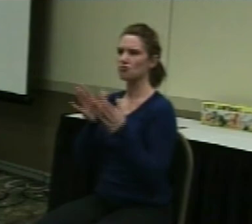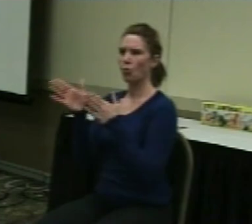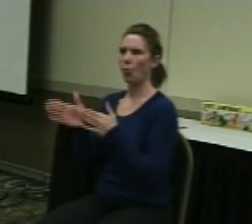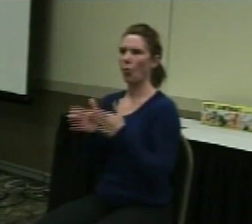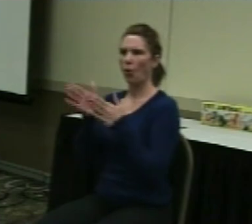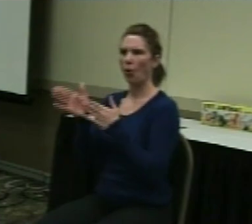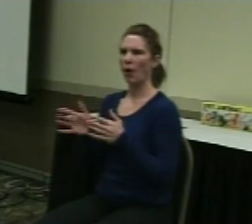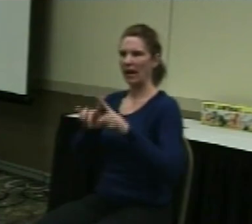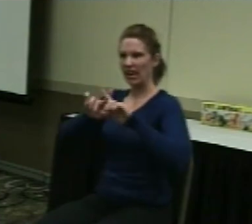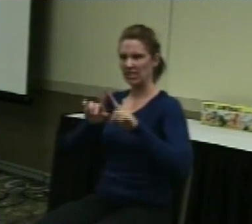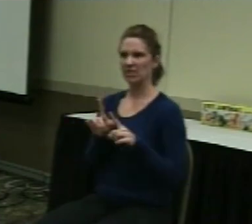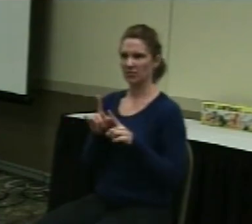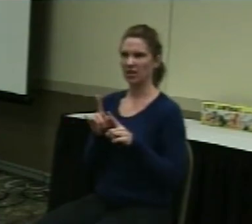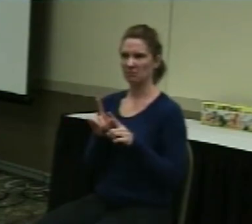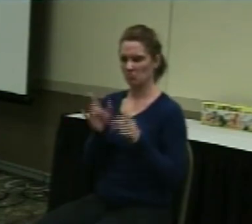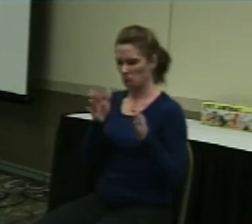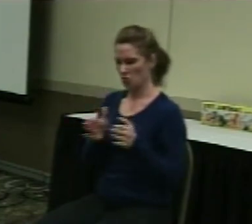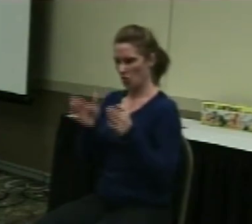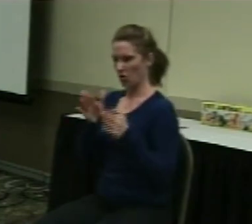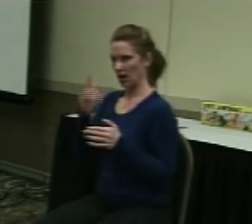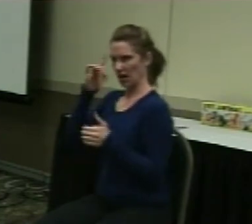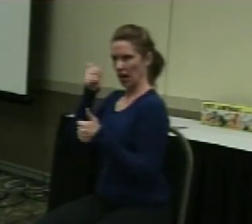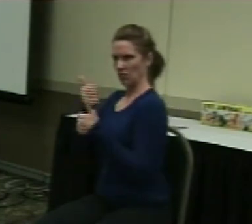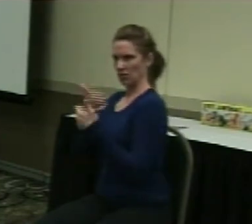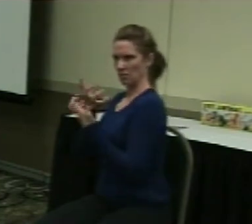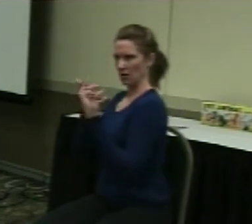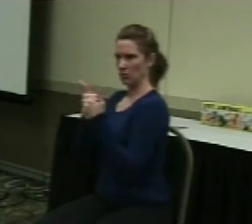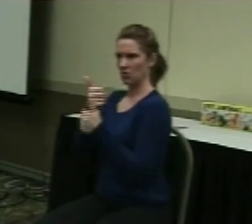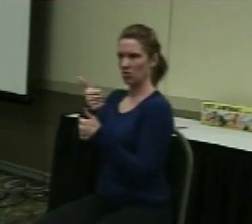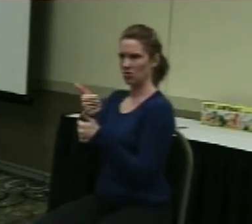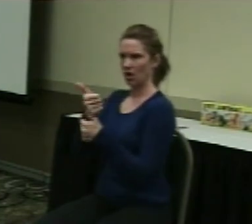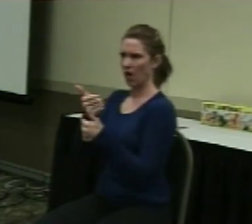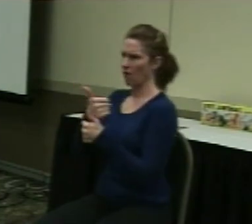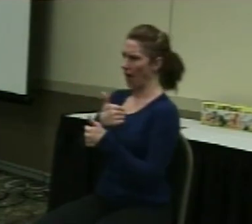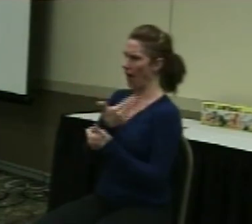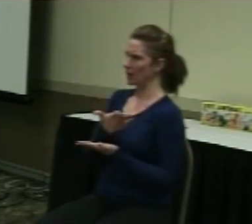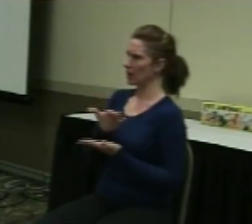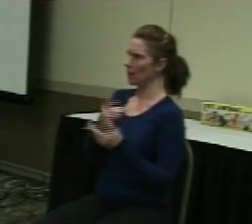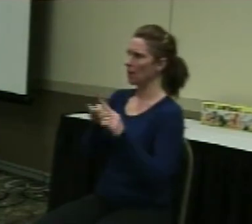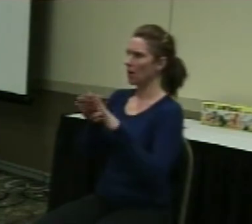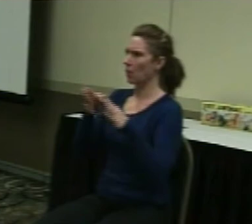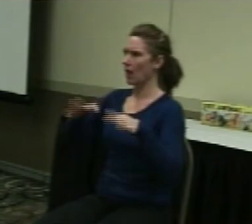reorganize it. And in fact, I have it here, but I haven't opened it,